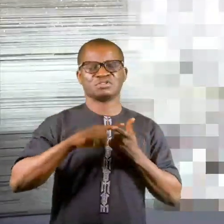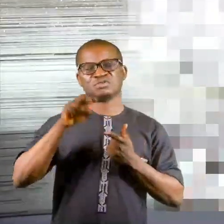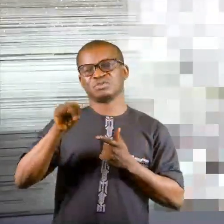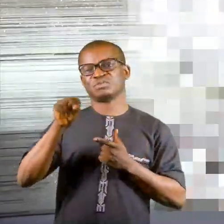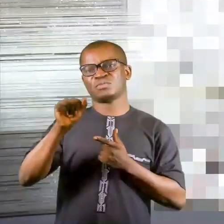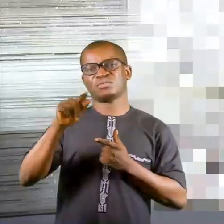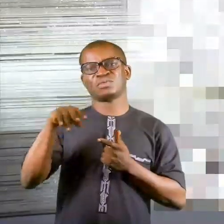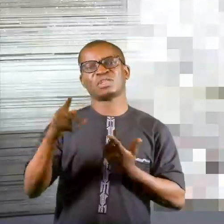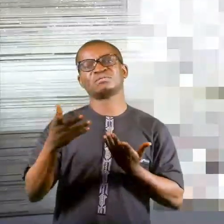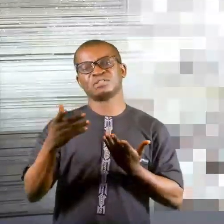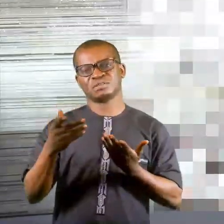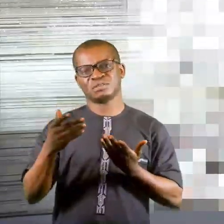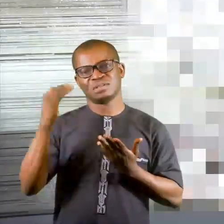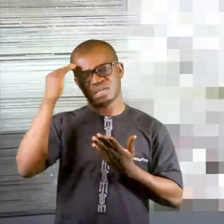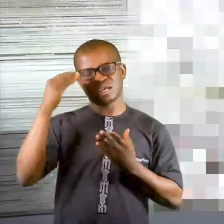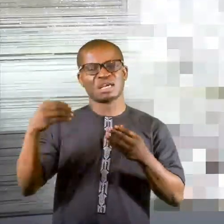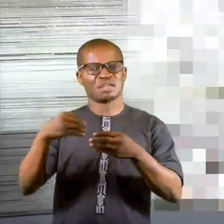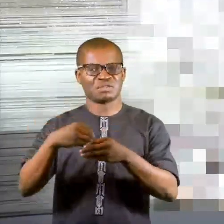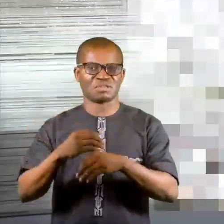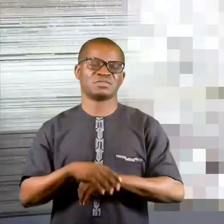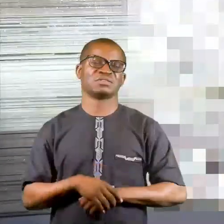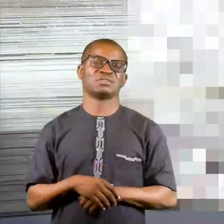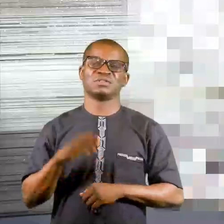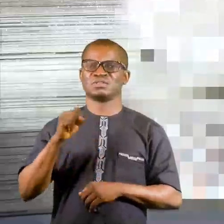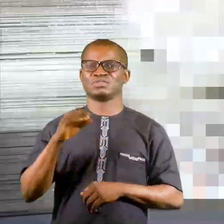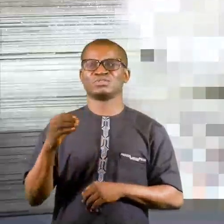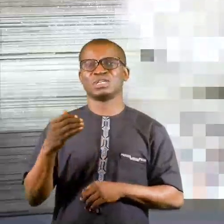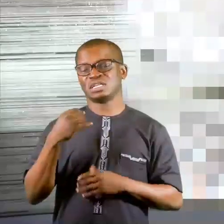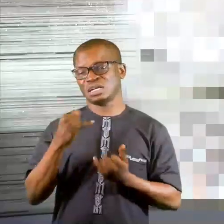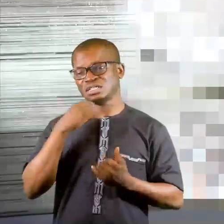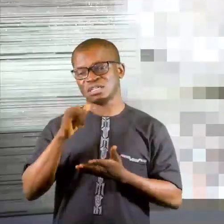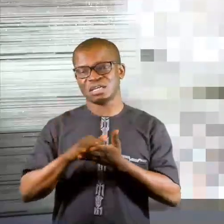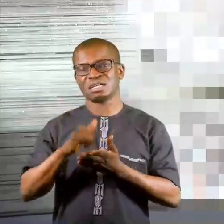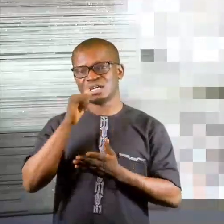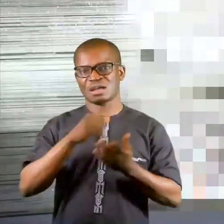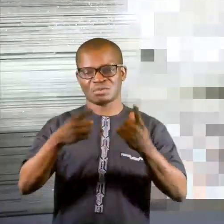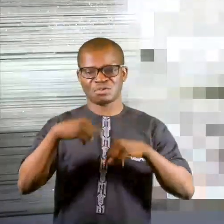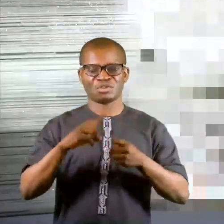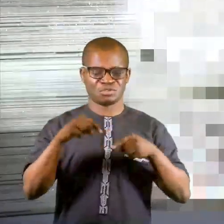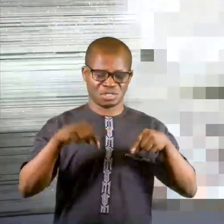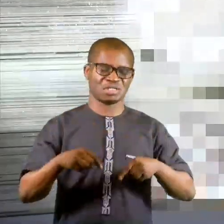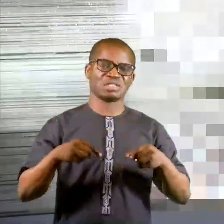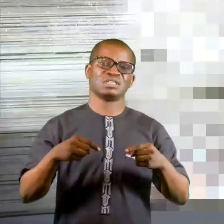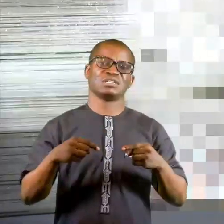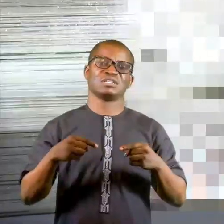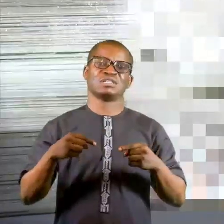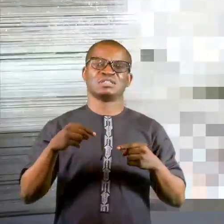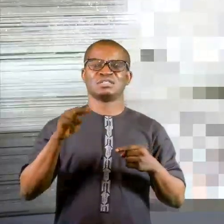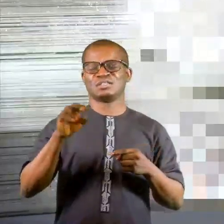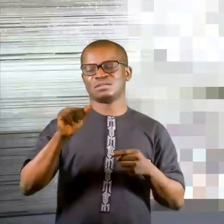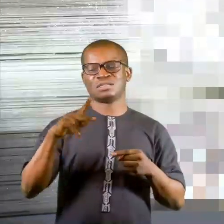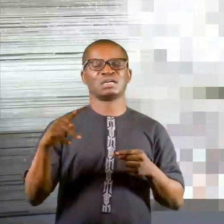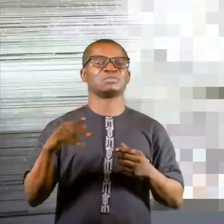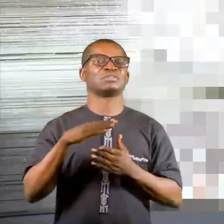to NAPTIP, the head office. So they now said I'm coming to this place, to the